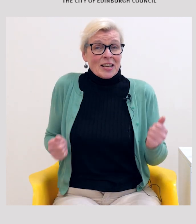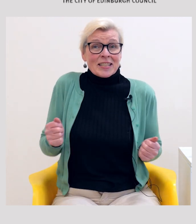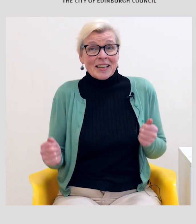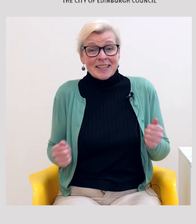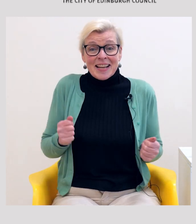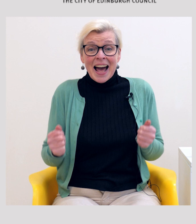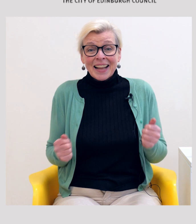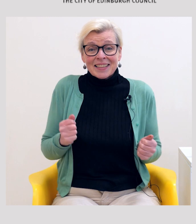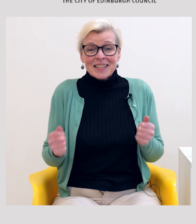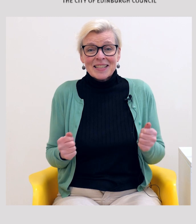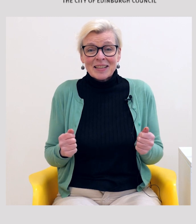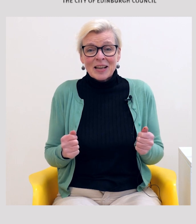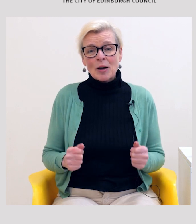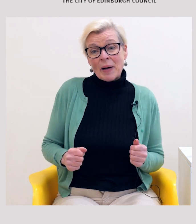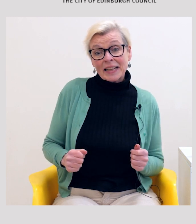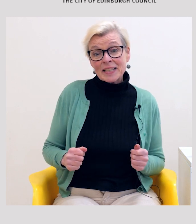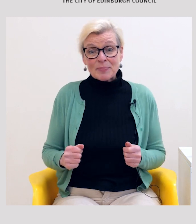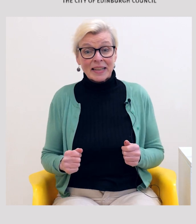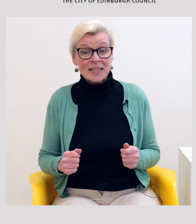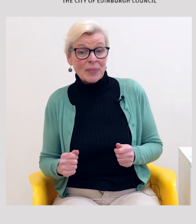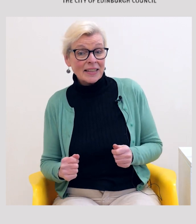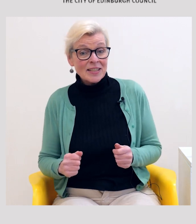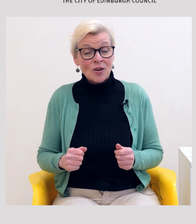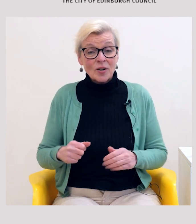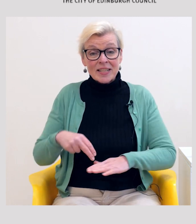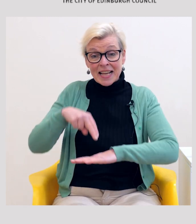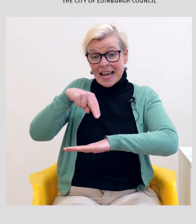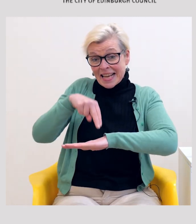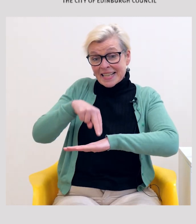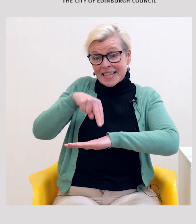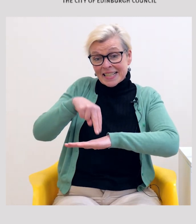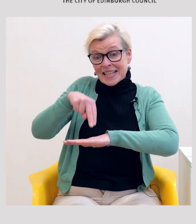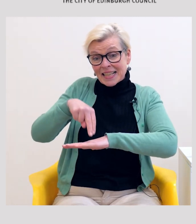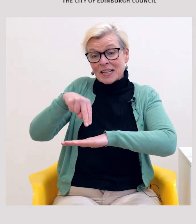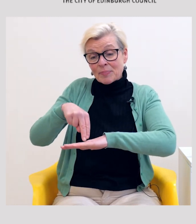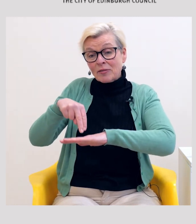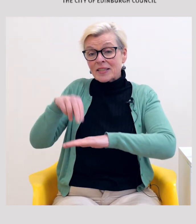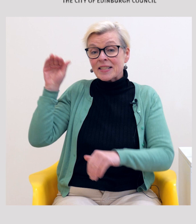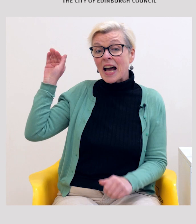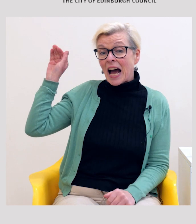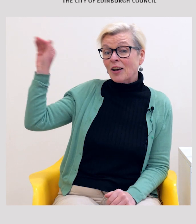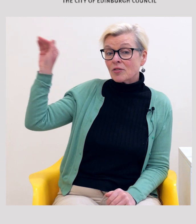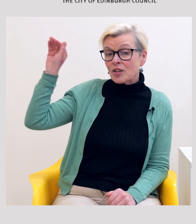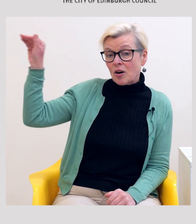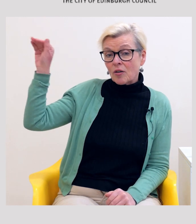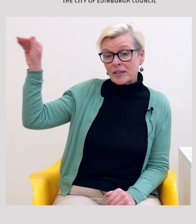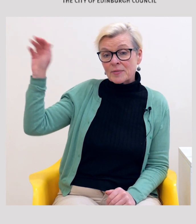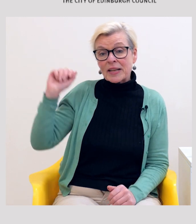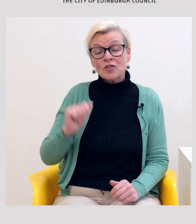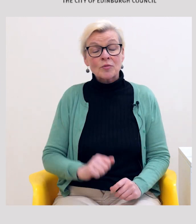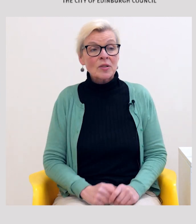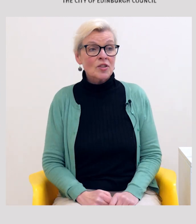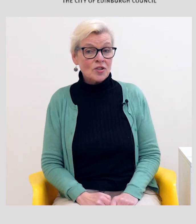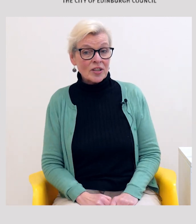want to dance. Pants, pants, Pantosaurus. He sings as he bounces out of